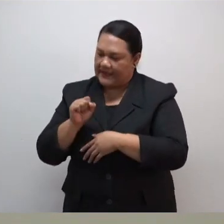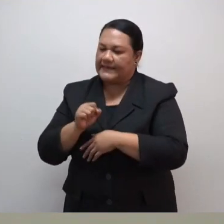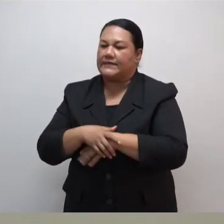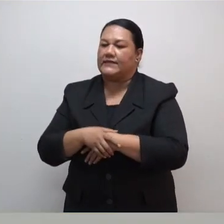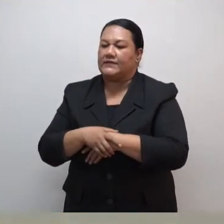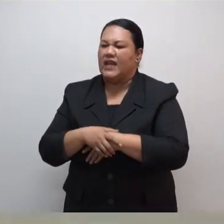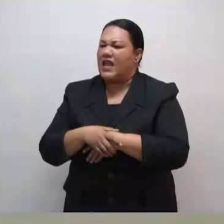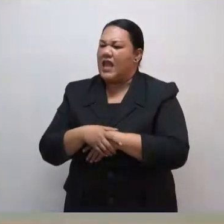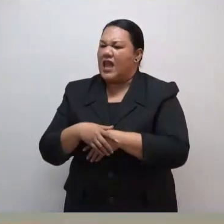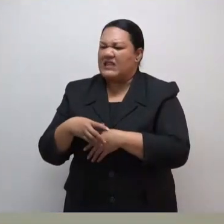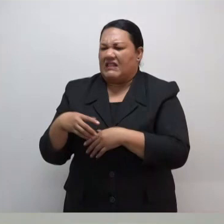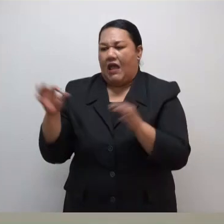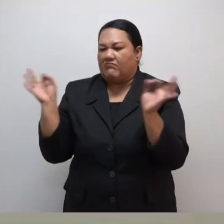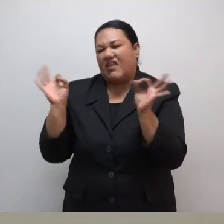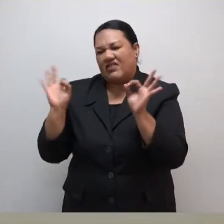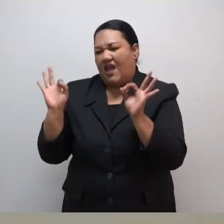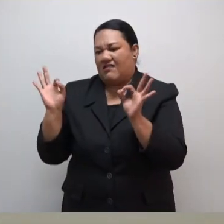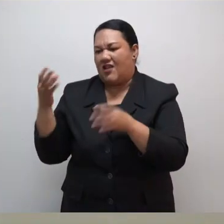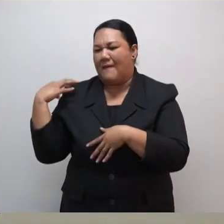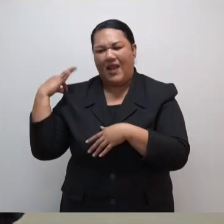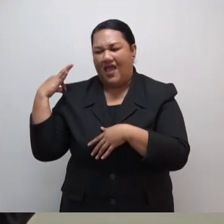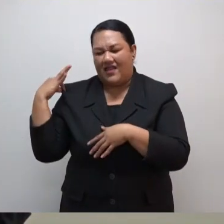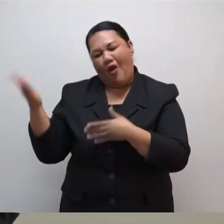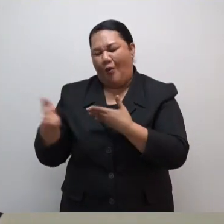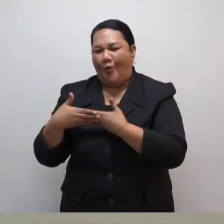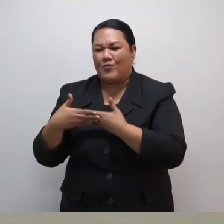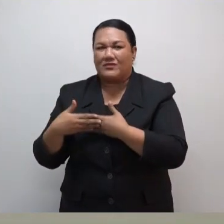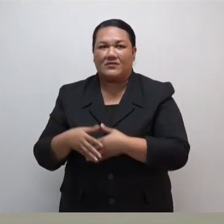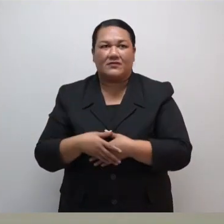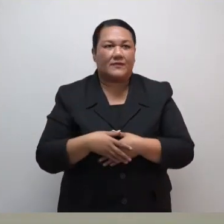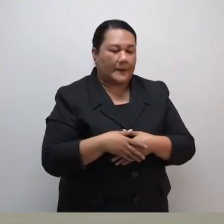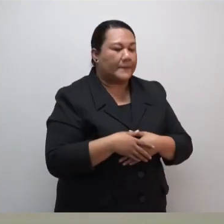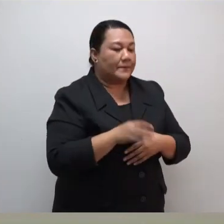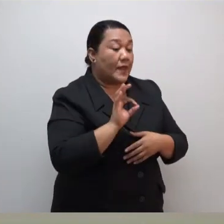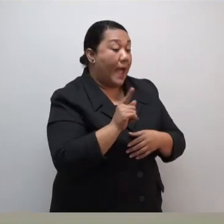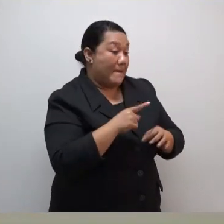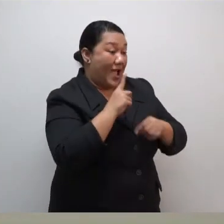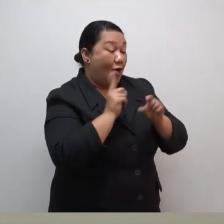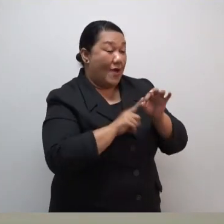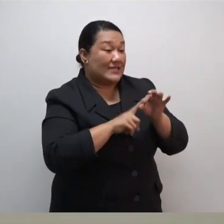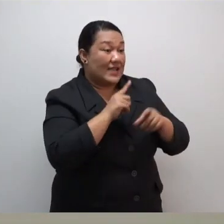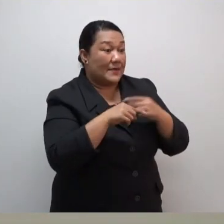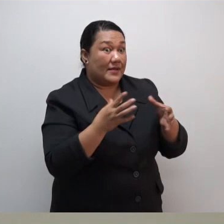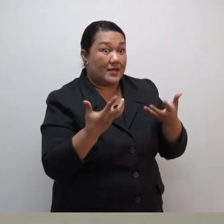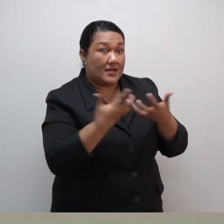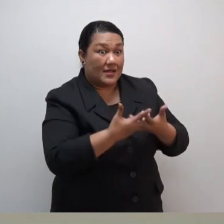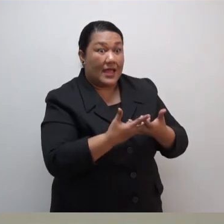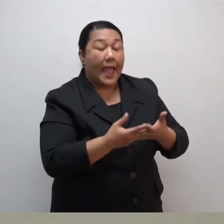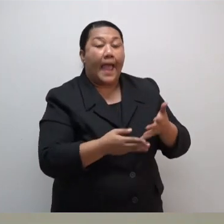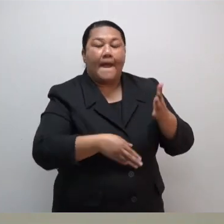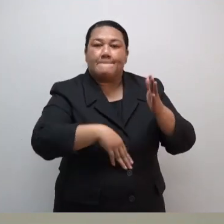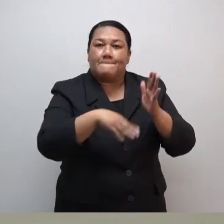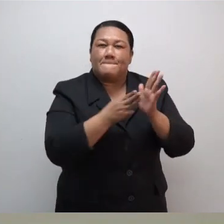new applications as such. Thank you for that. Just on my second question, it's in relation to MP Mosese